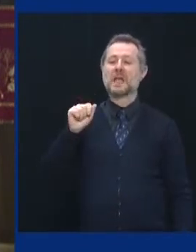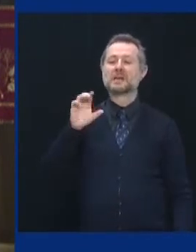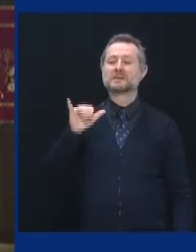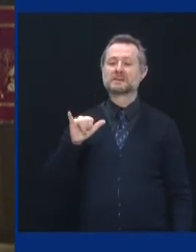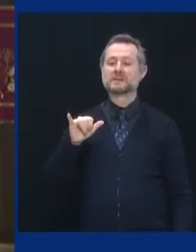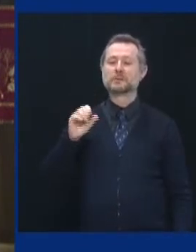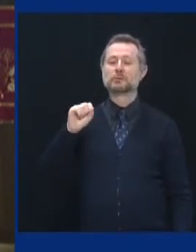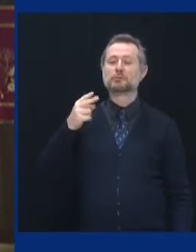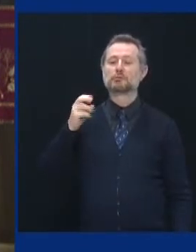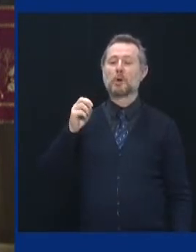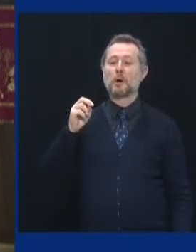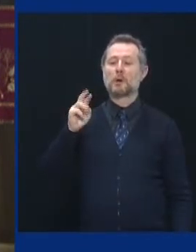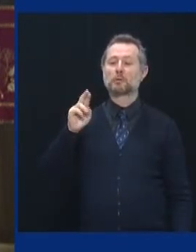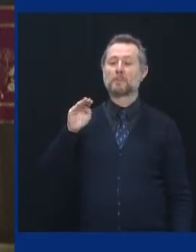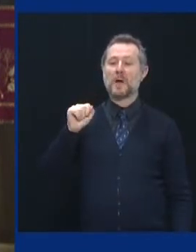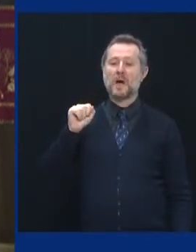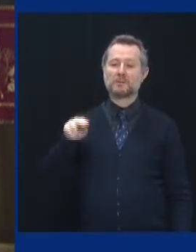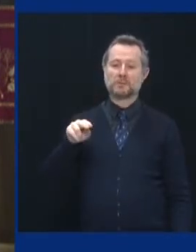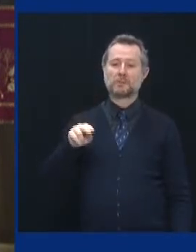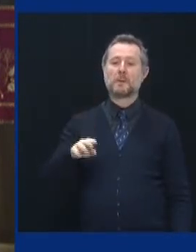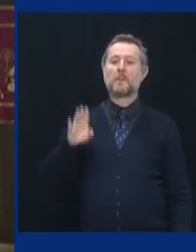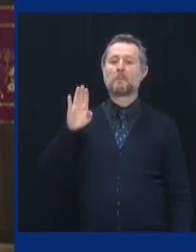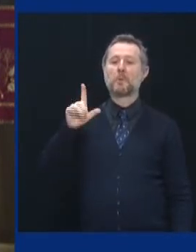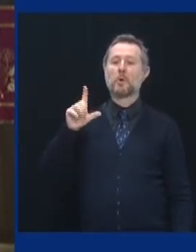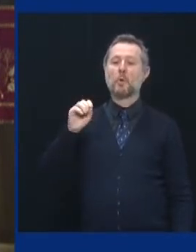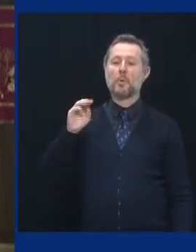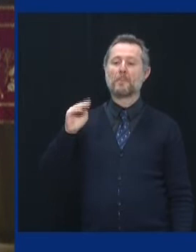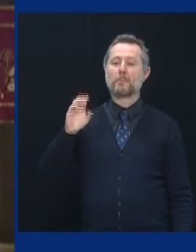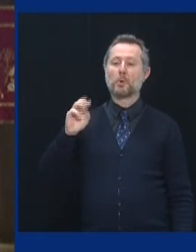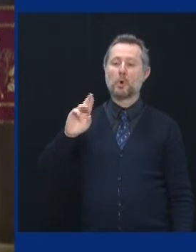News. Stacy, your line is open. Please unmute your microphone.